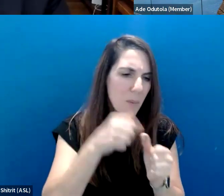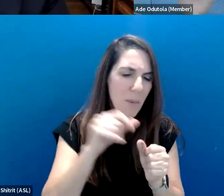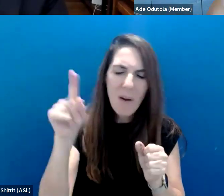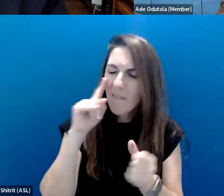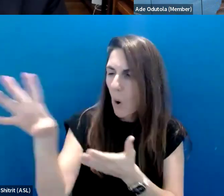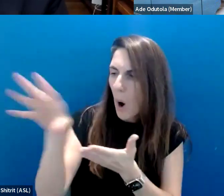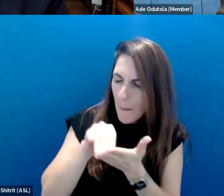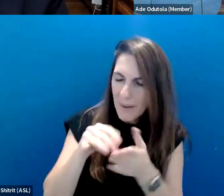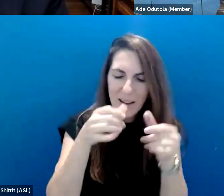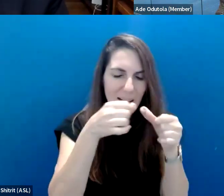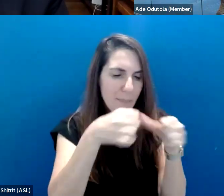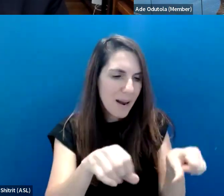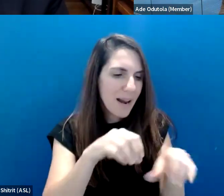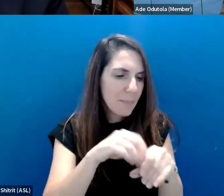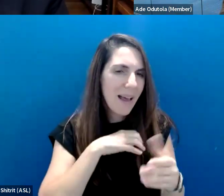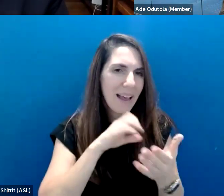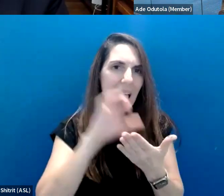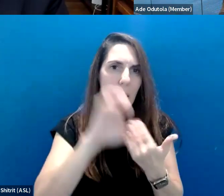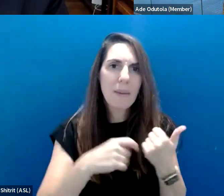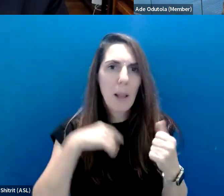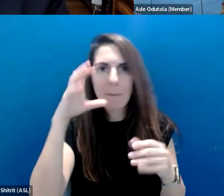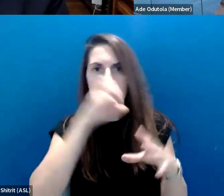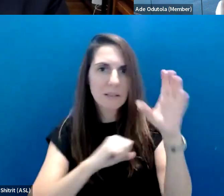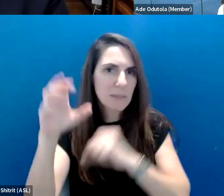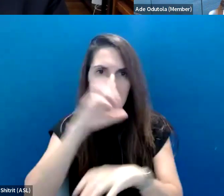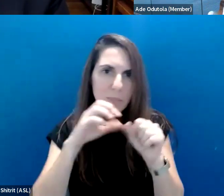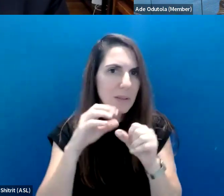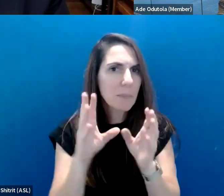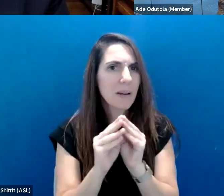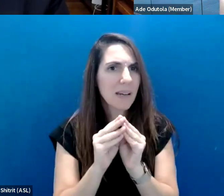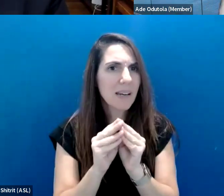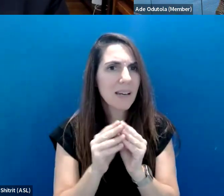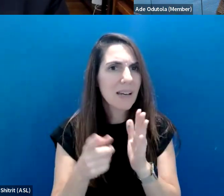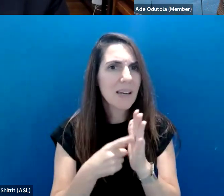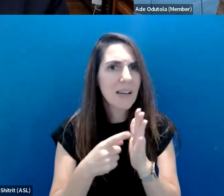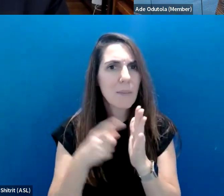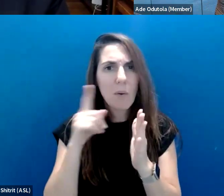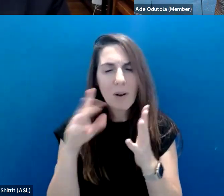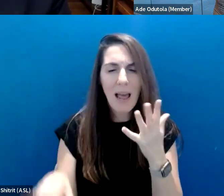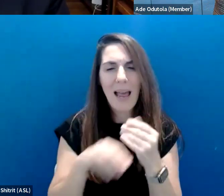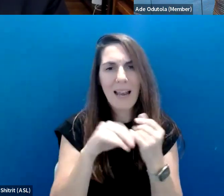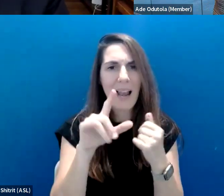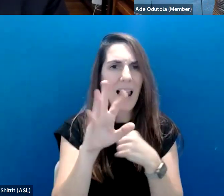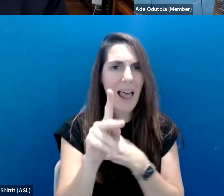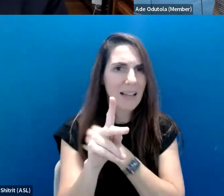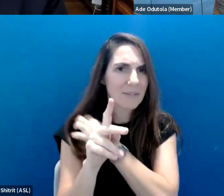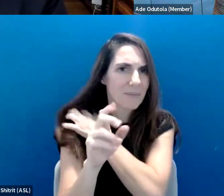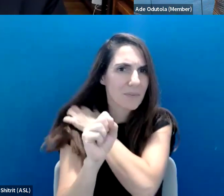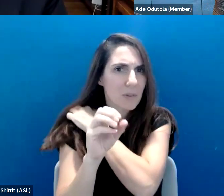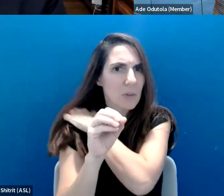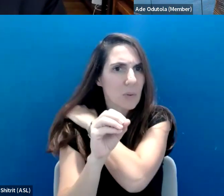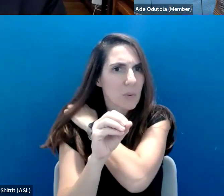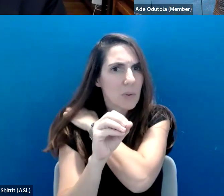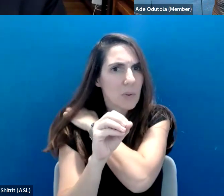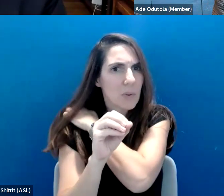in my calendar. So I always miss all meetings that someone just sent me an email and put a link in that email, because yeah, I